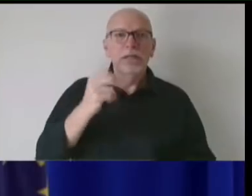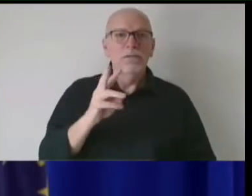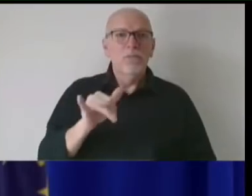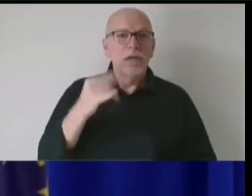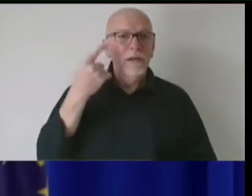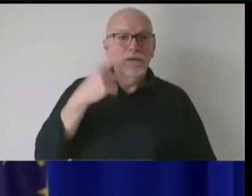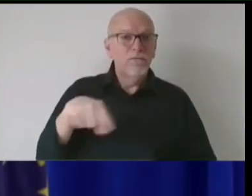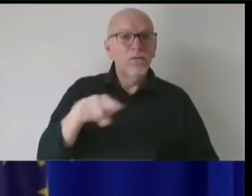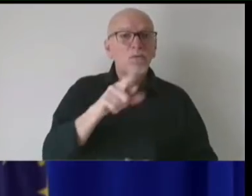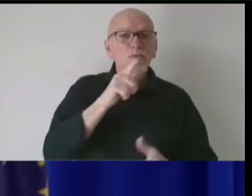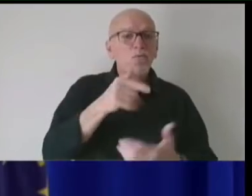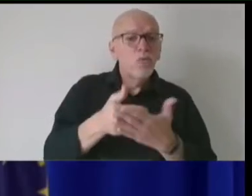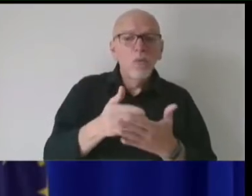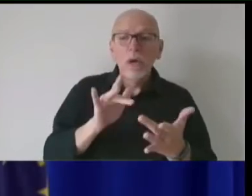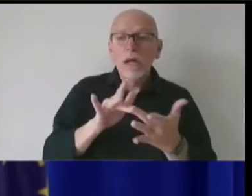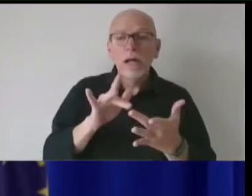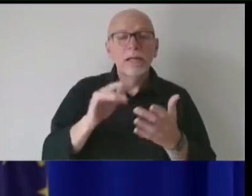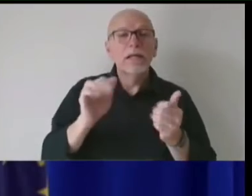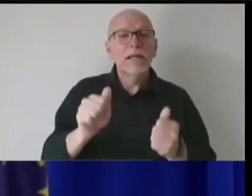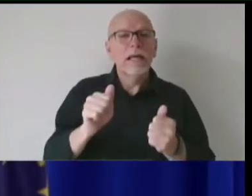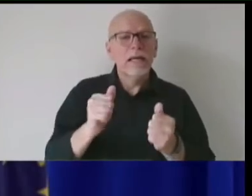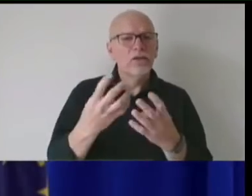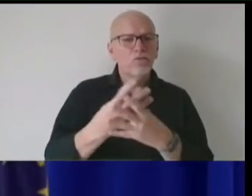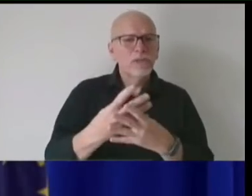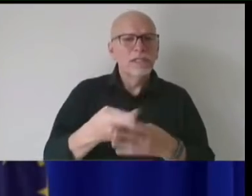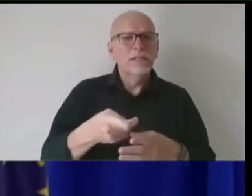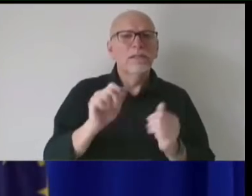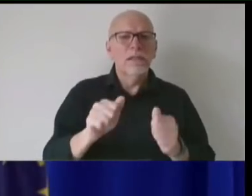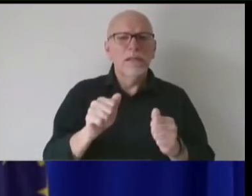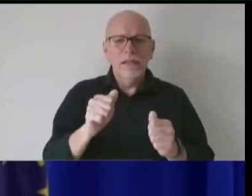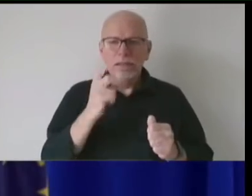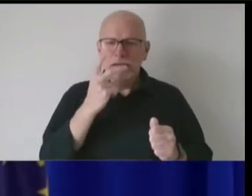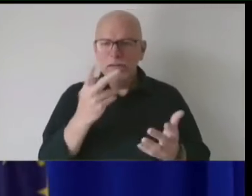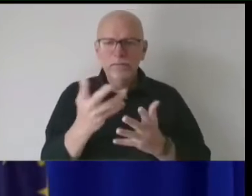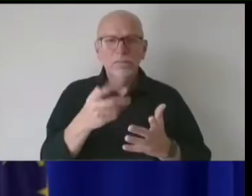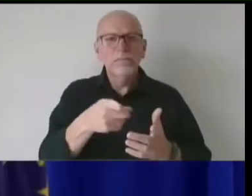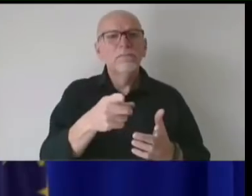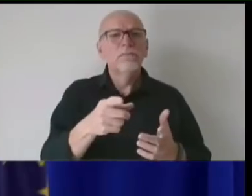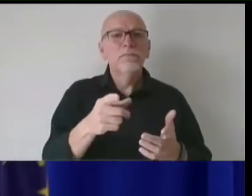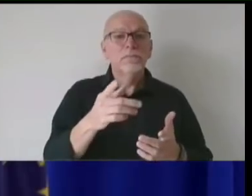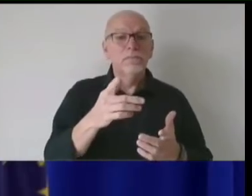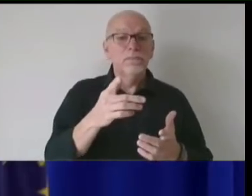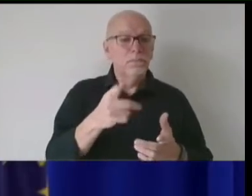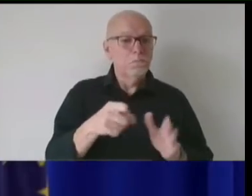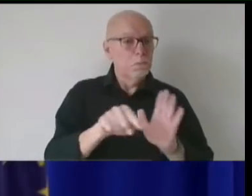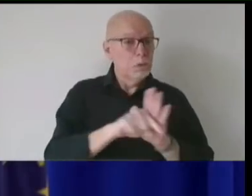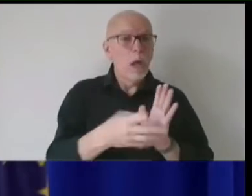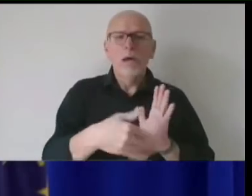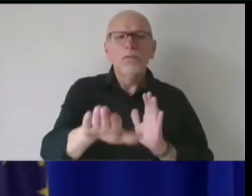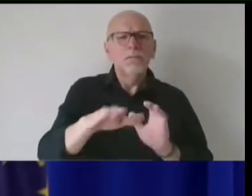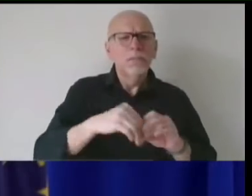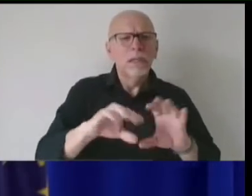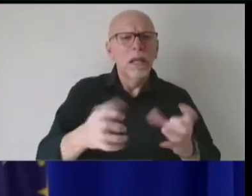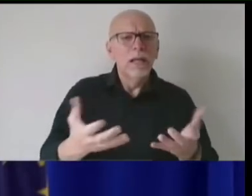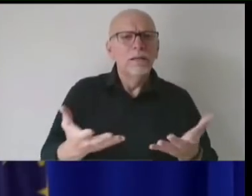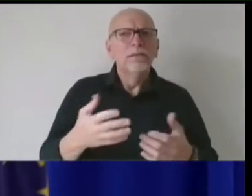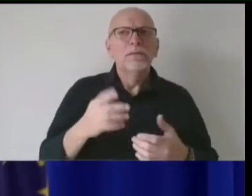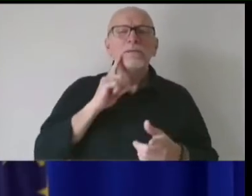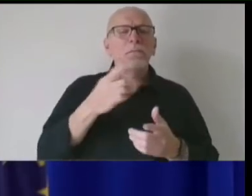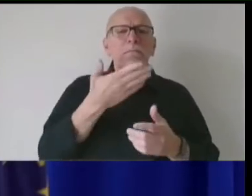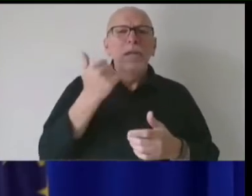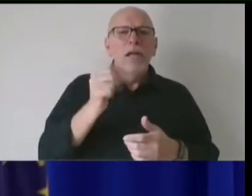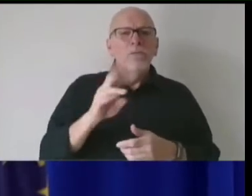are close contacts to be able to be screened and to be able to be in the classroom longer. We believe that this is an excellent way for individuals